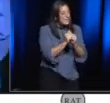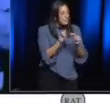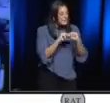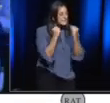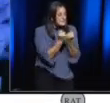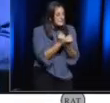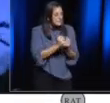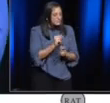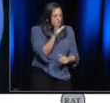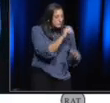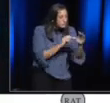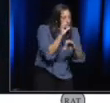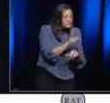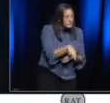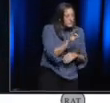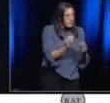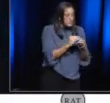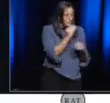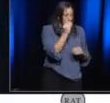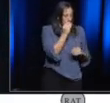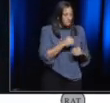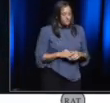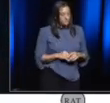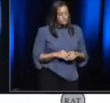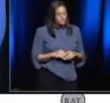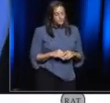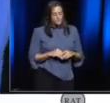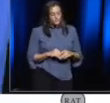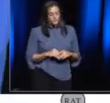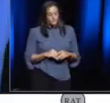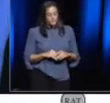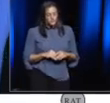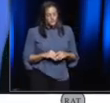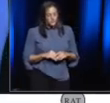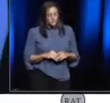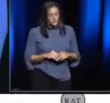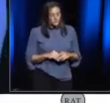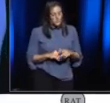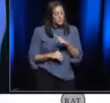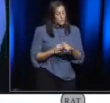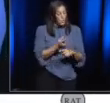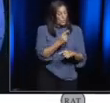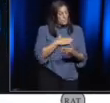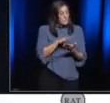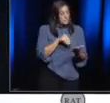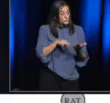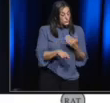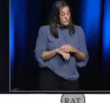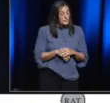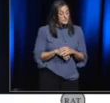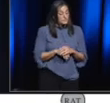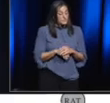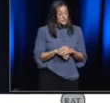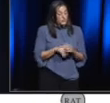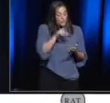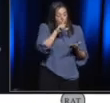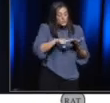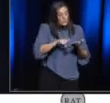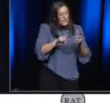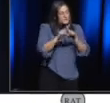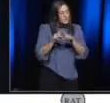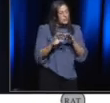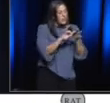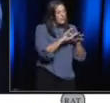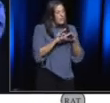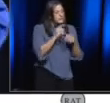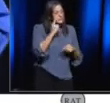So 2 lines of evidence for that. Orla O'Brien, my student, was looking at alliances with